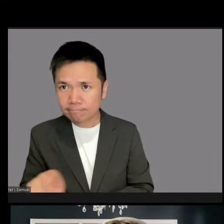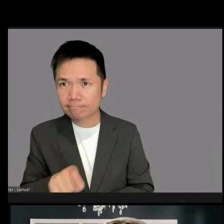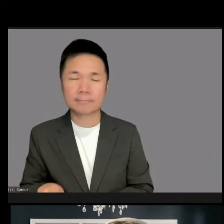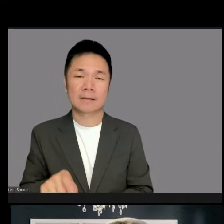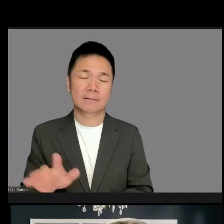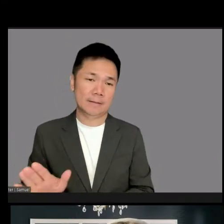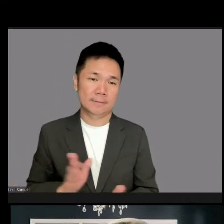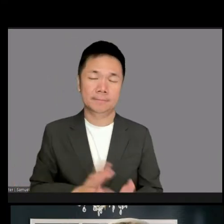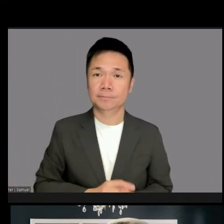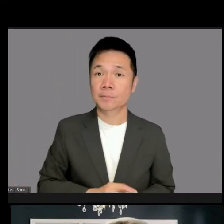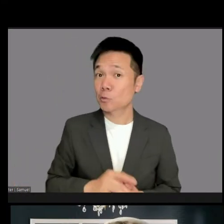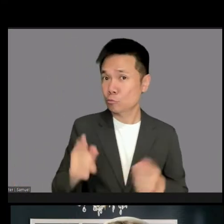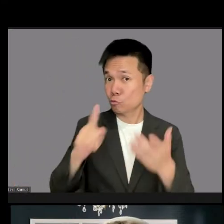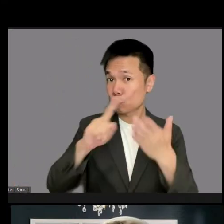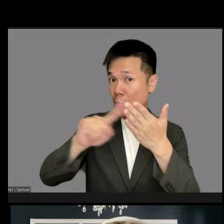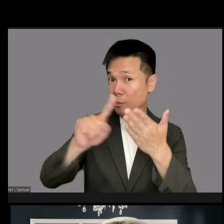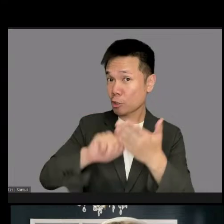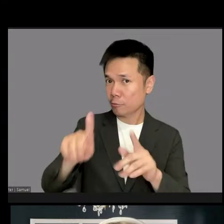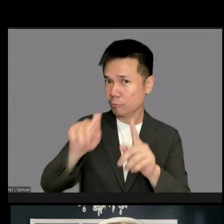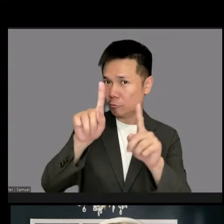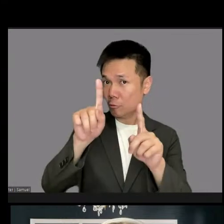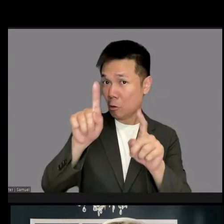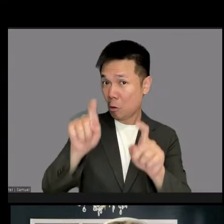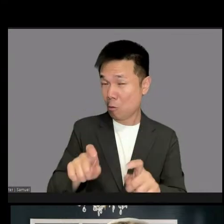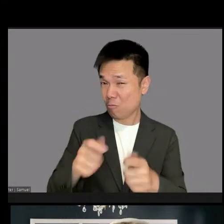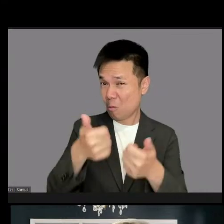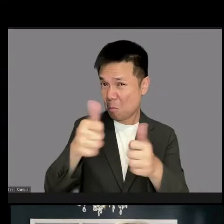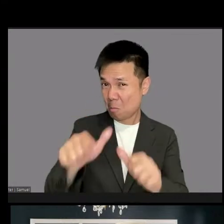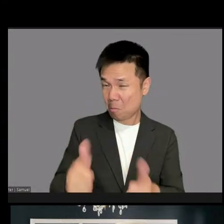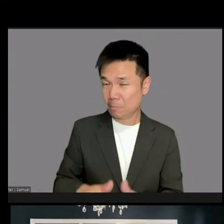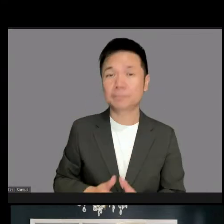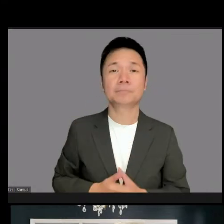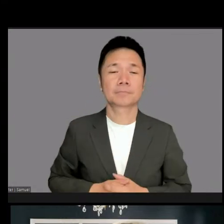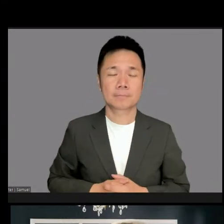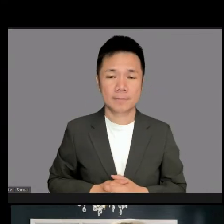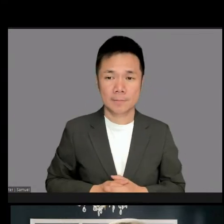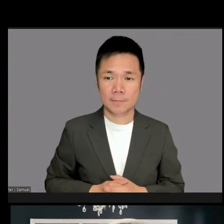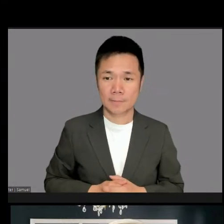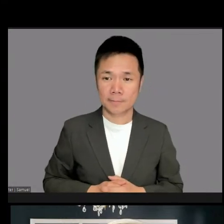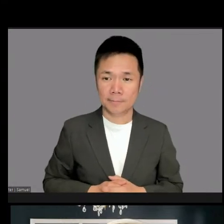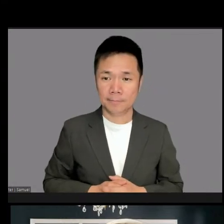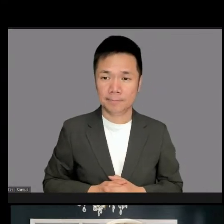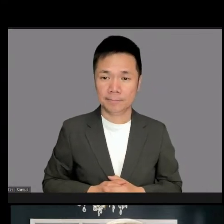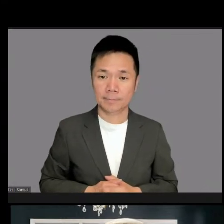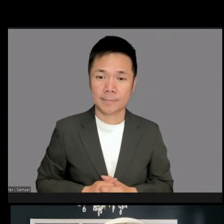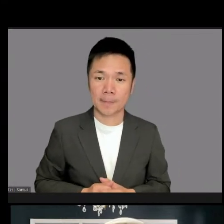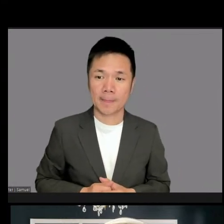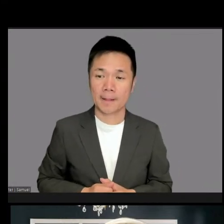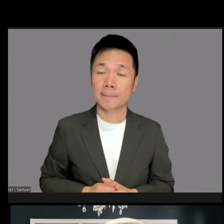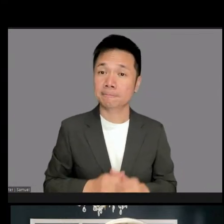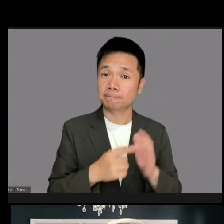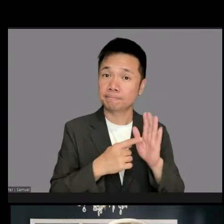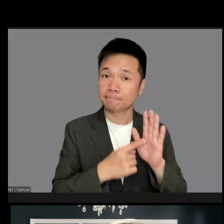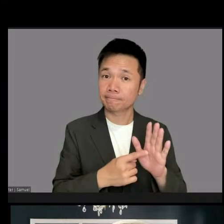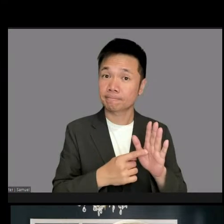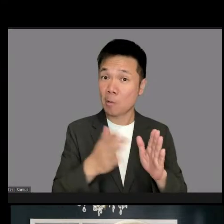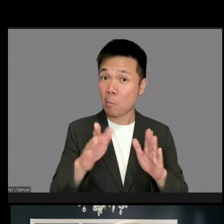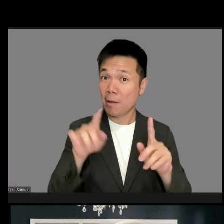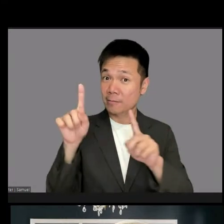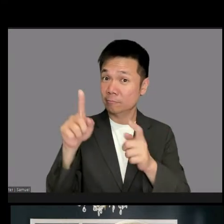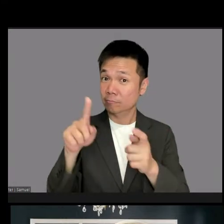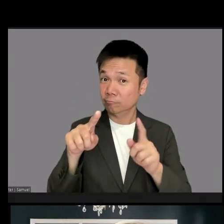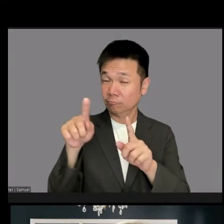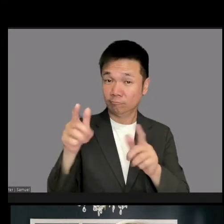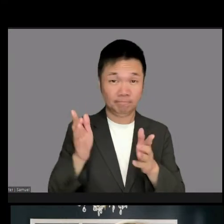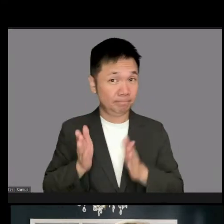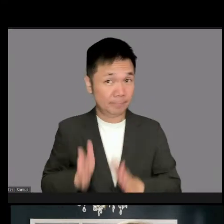component to ensure that everything is functioning correctly. So there are a number of considerations when you're manual testing. You